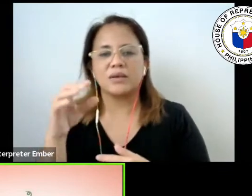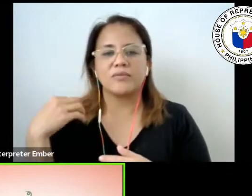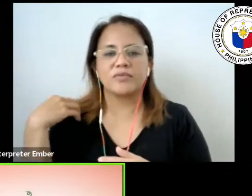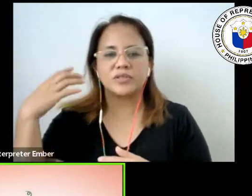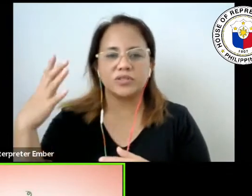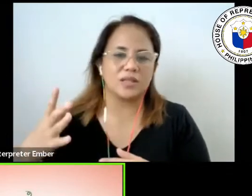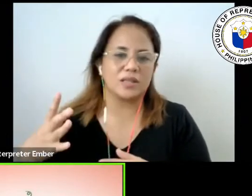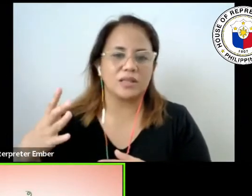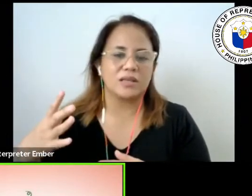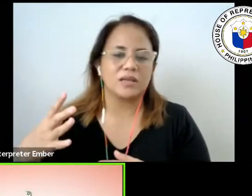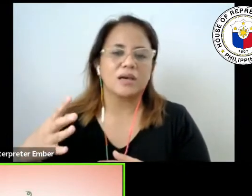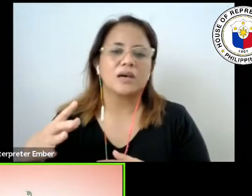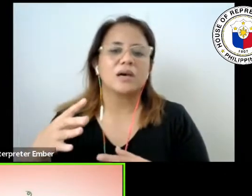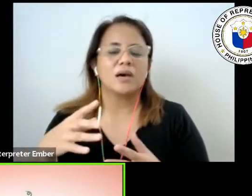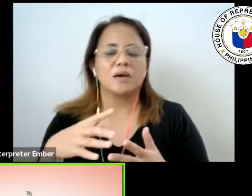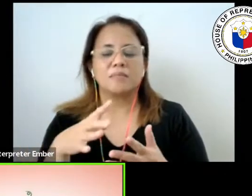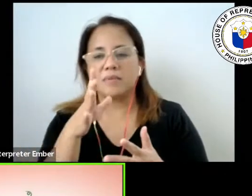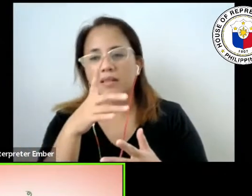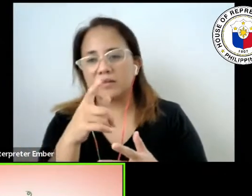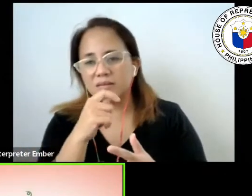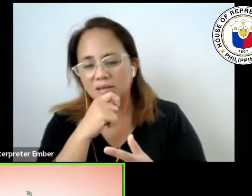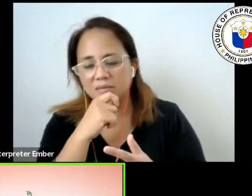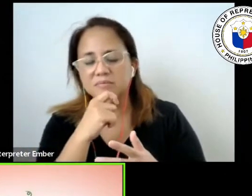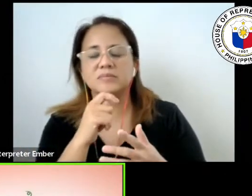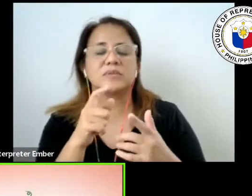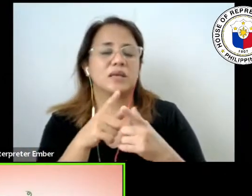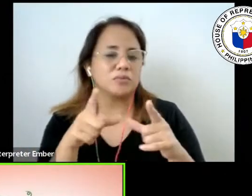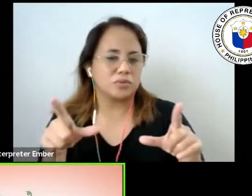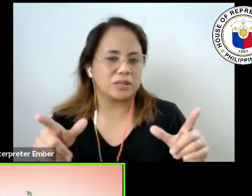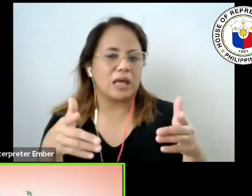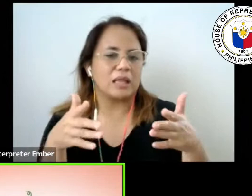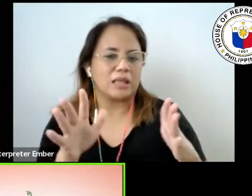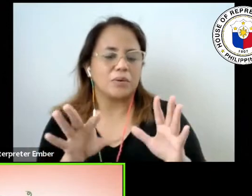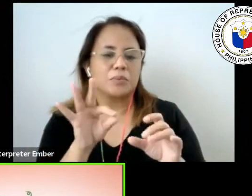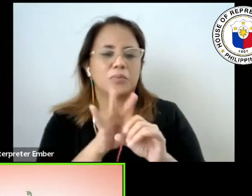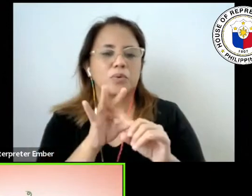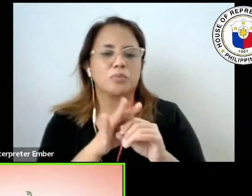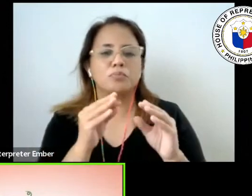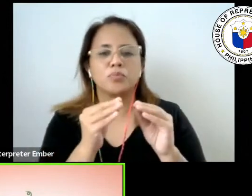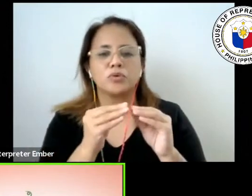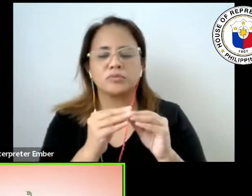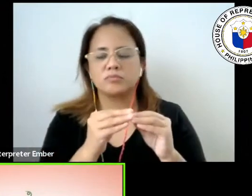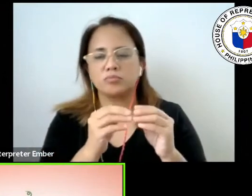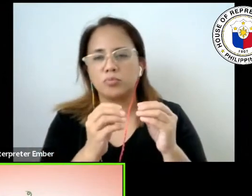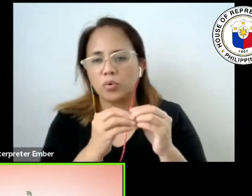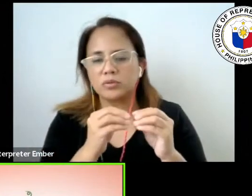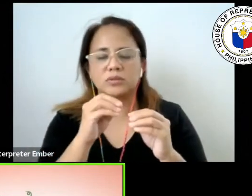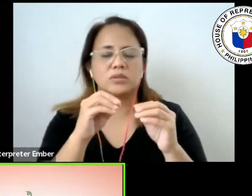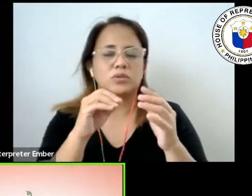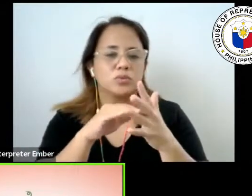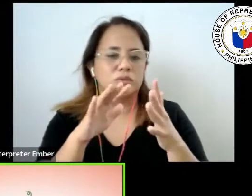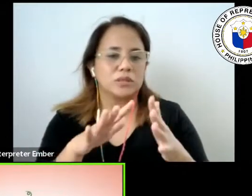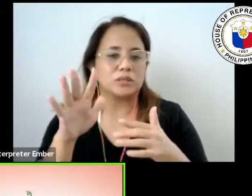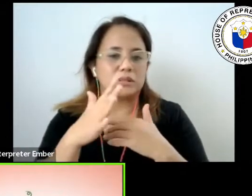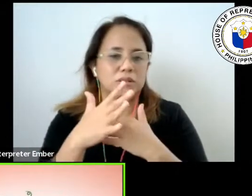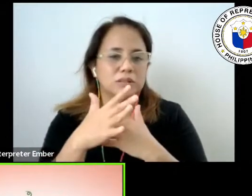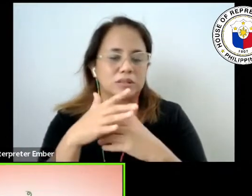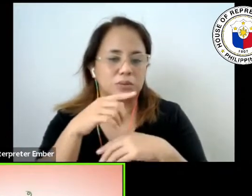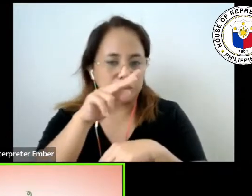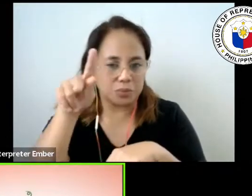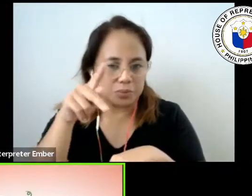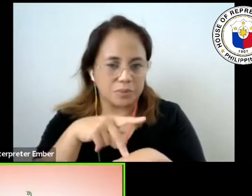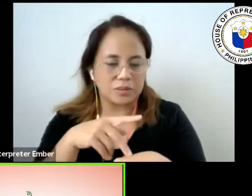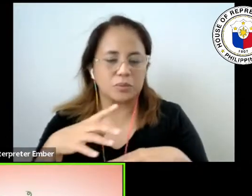official mother tongue languages to date, so it allows really the program to reach most learners in the country and reflecting